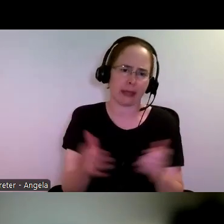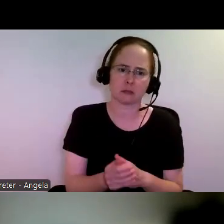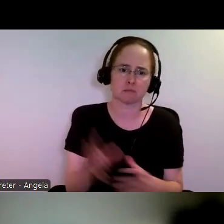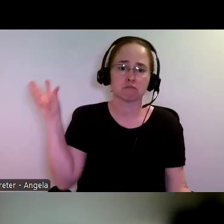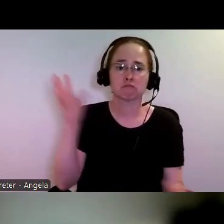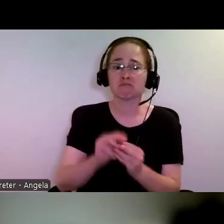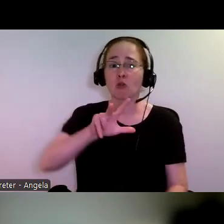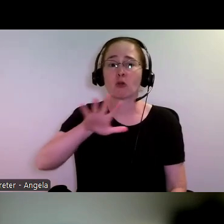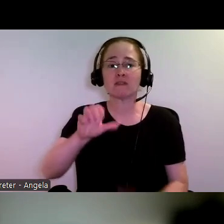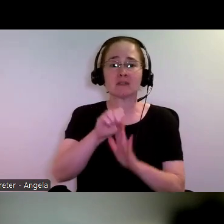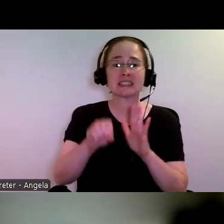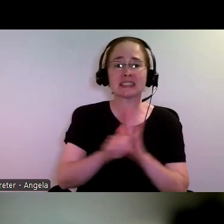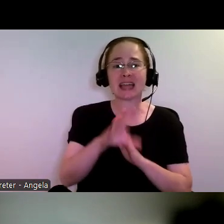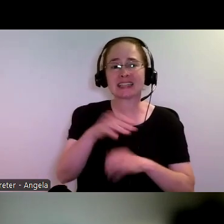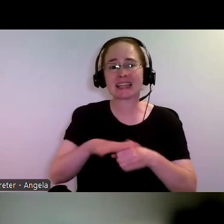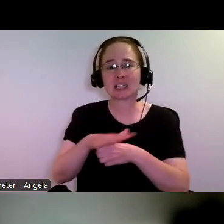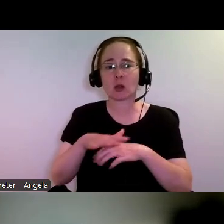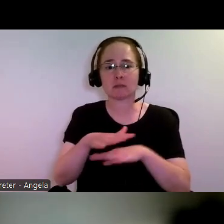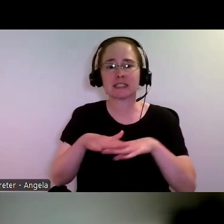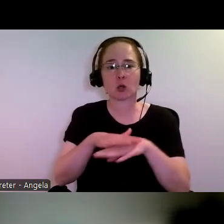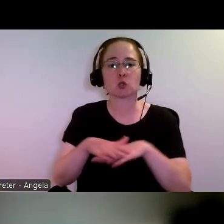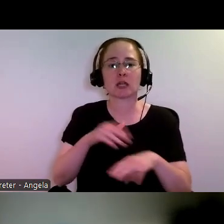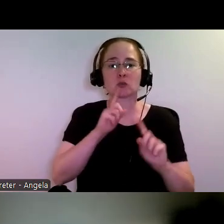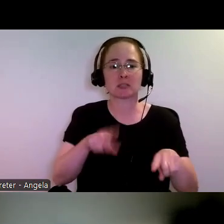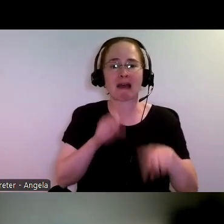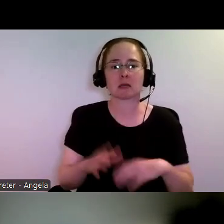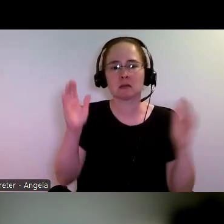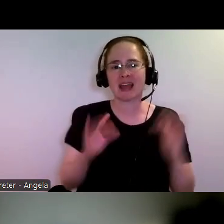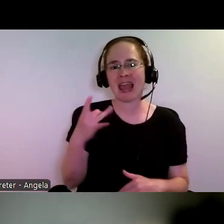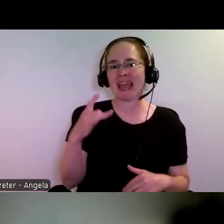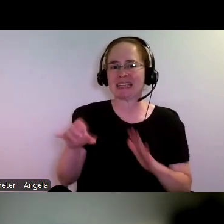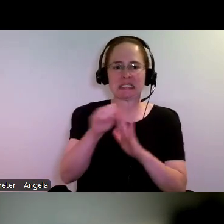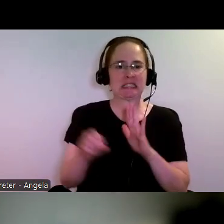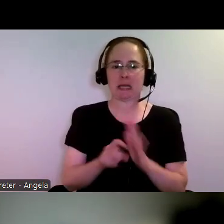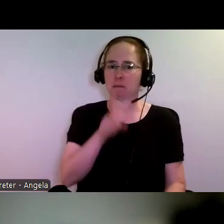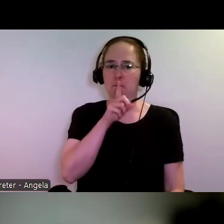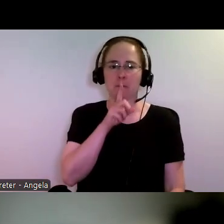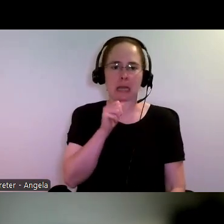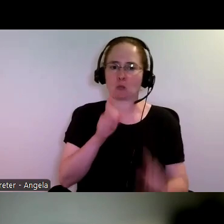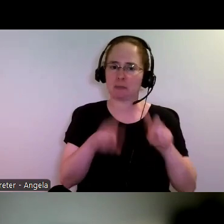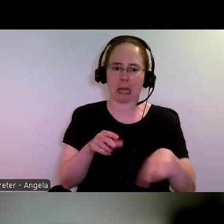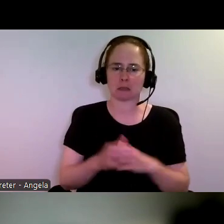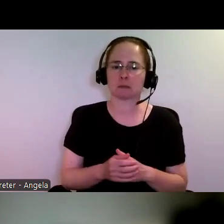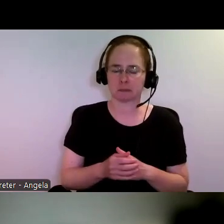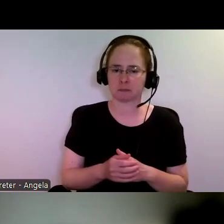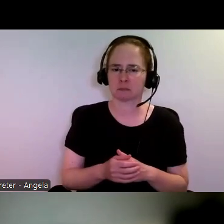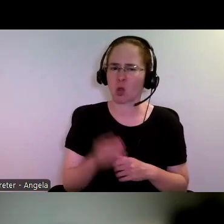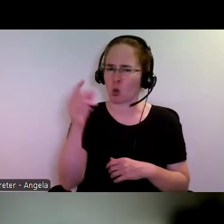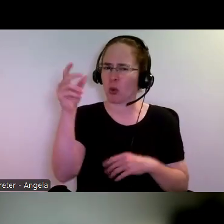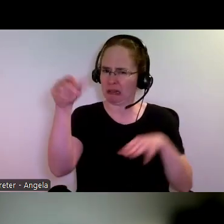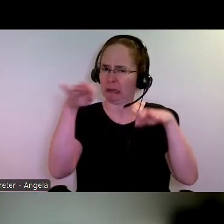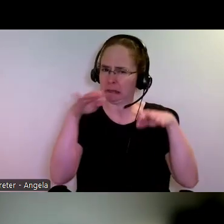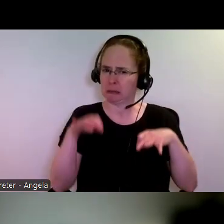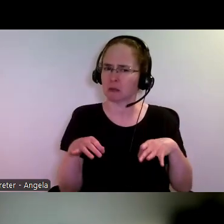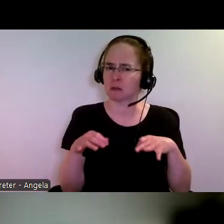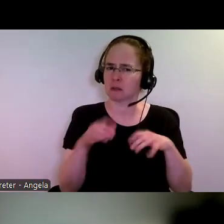Altogether, we had 35 states and territories who responded, and we had about 18 states that did not. So I'm going to go through the demographics quickly, and then we're going to